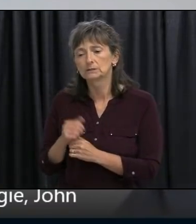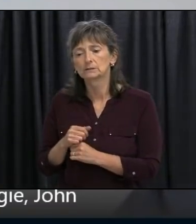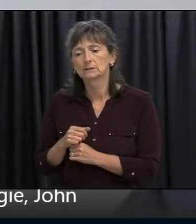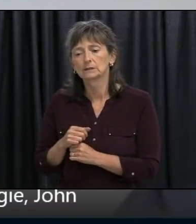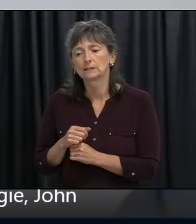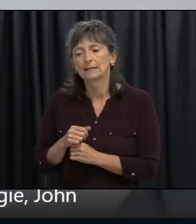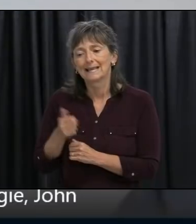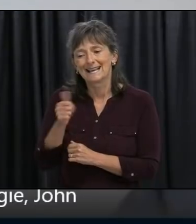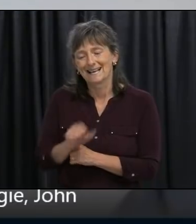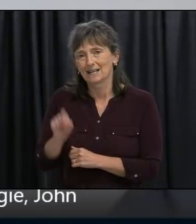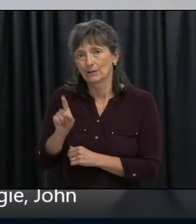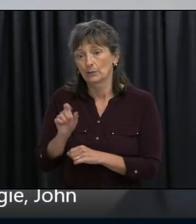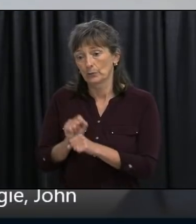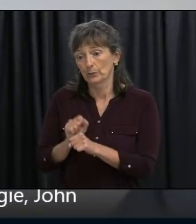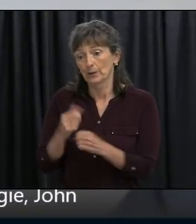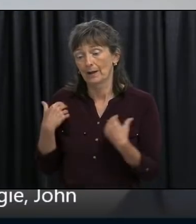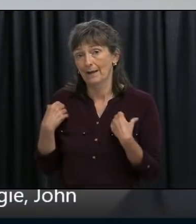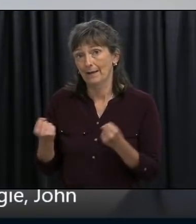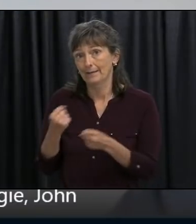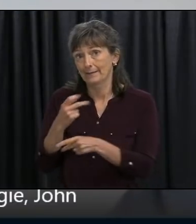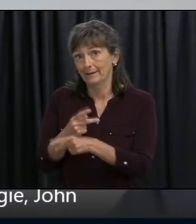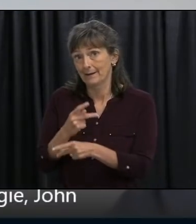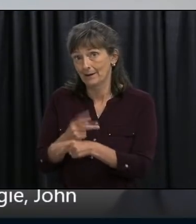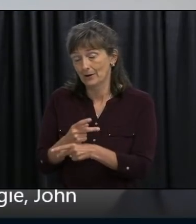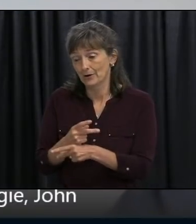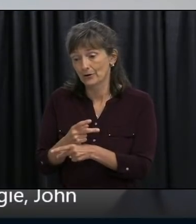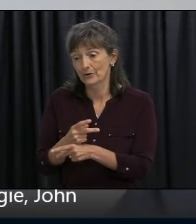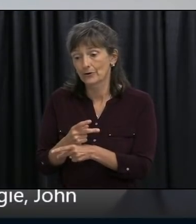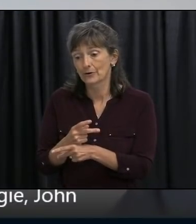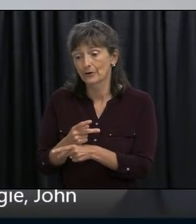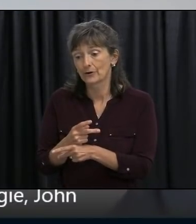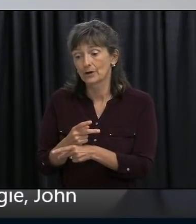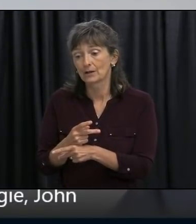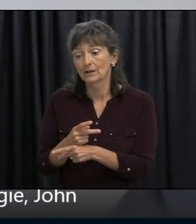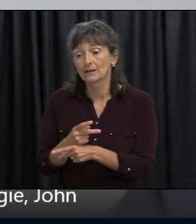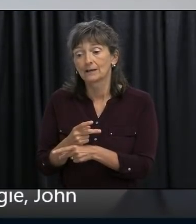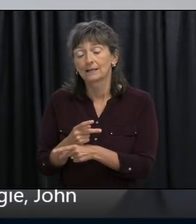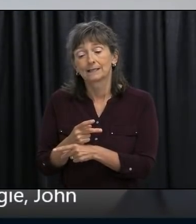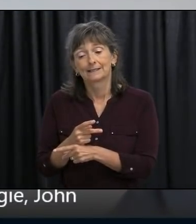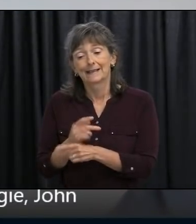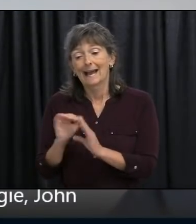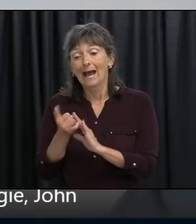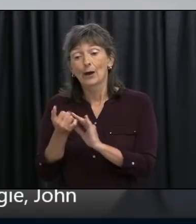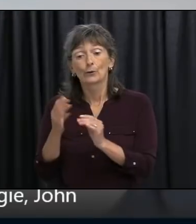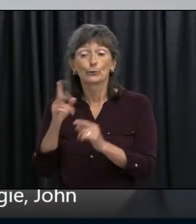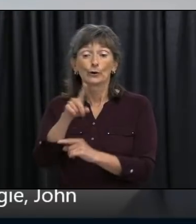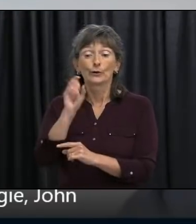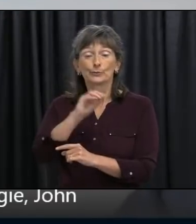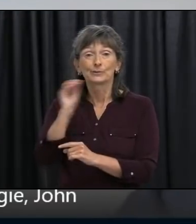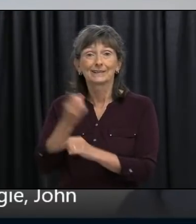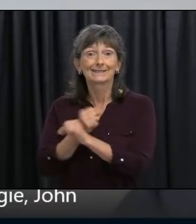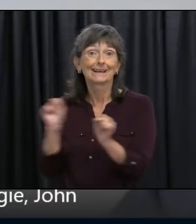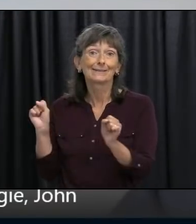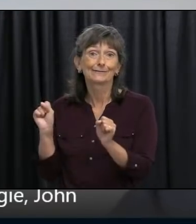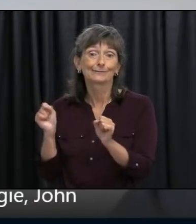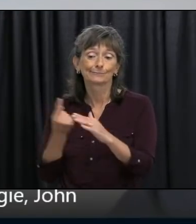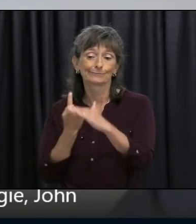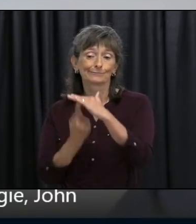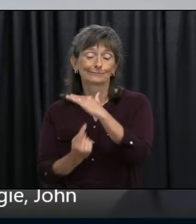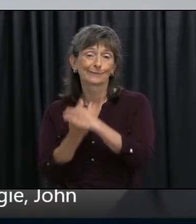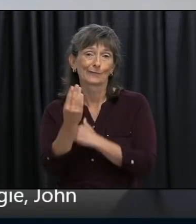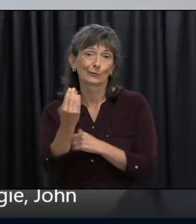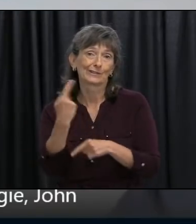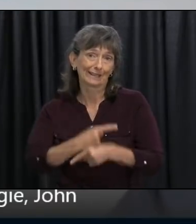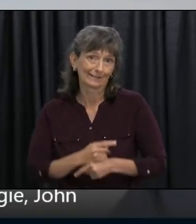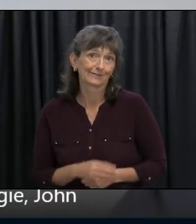in the healthcare field, the only safe screening test for COVID is 14 days of self-isolation. And that's been our gold